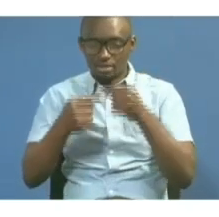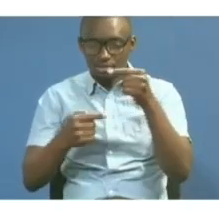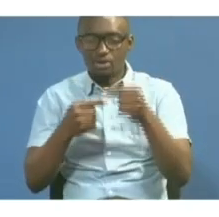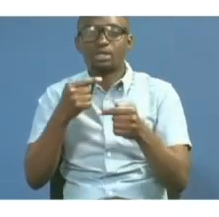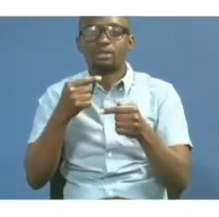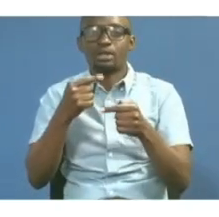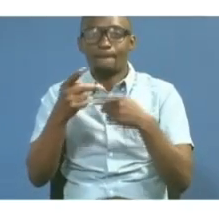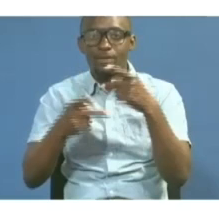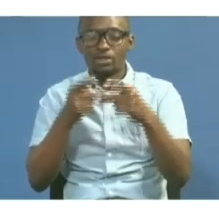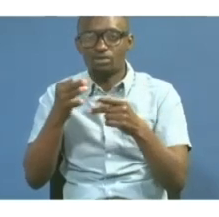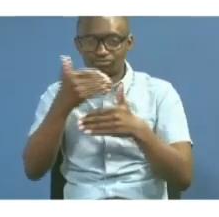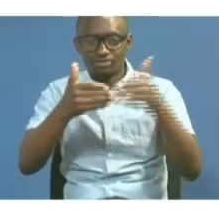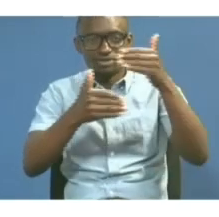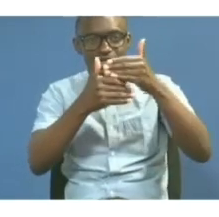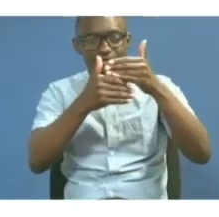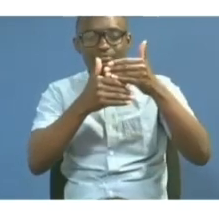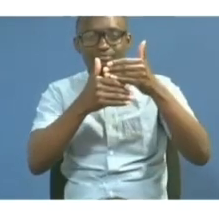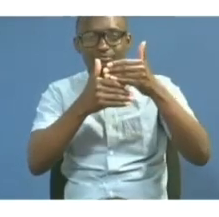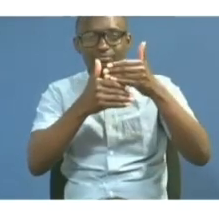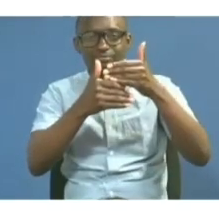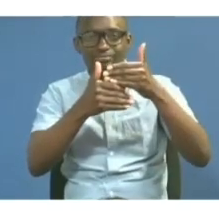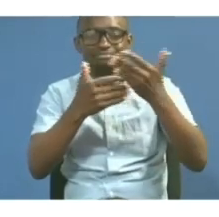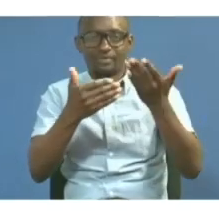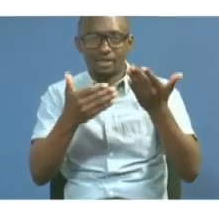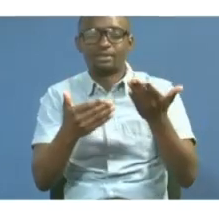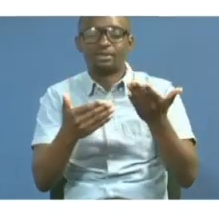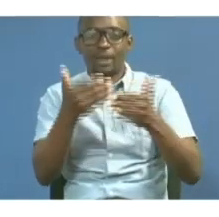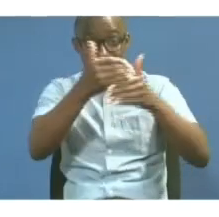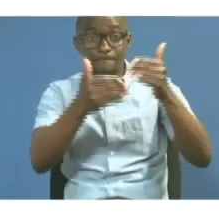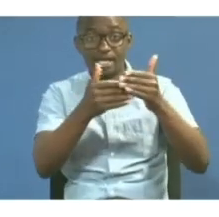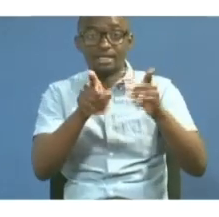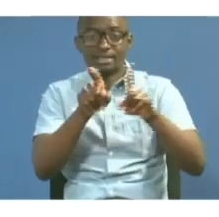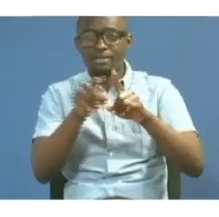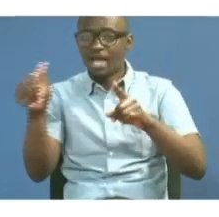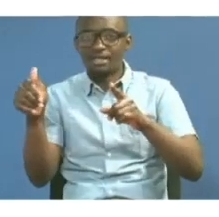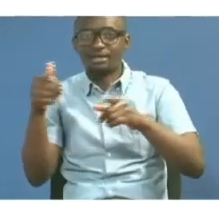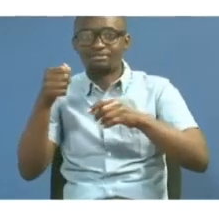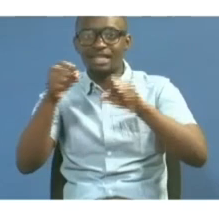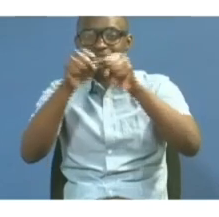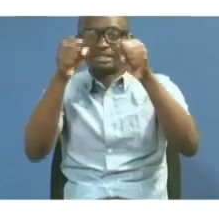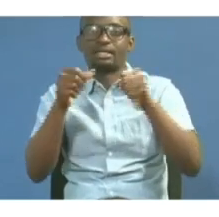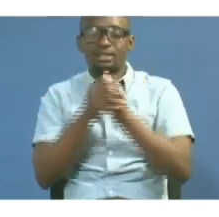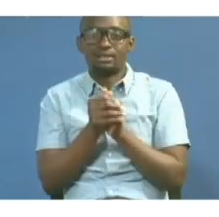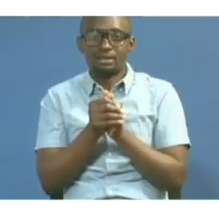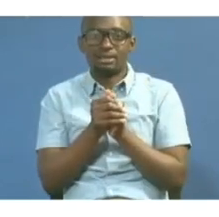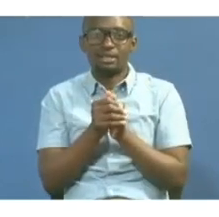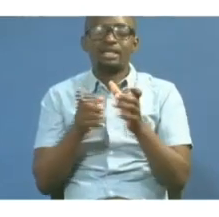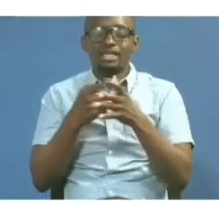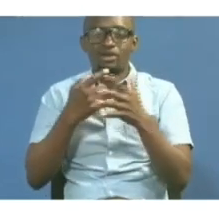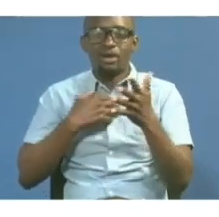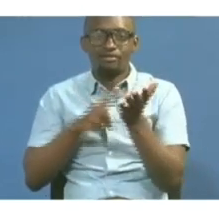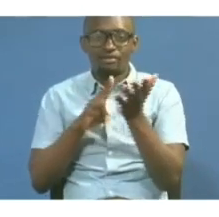we take you through the process of constructing a building or other civil structures. And for that, you are exposed